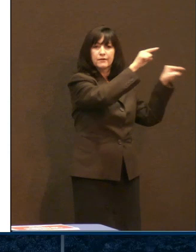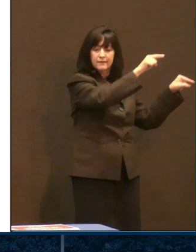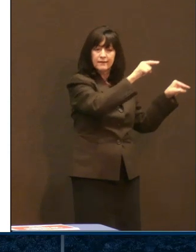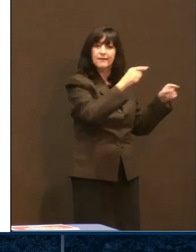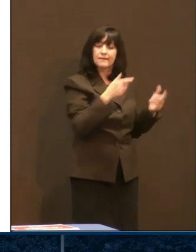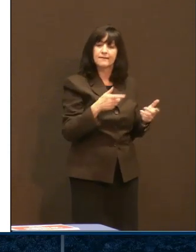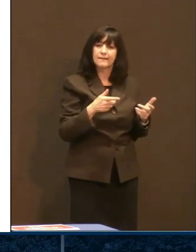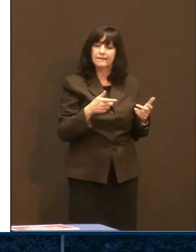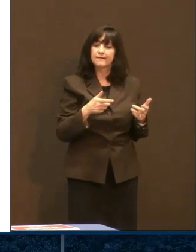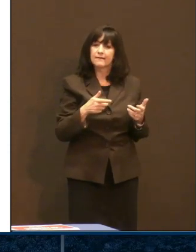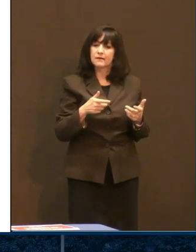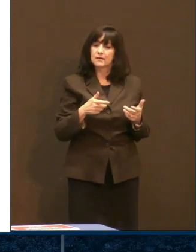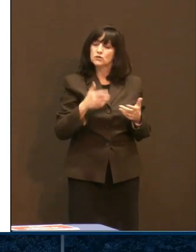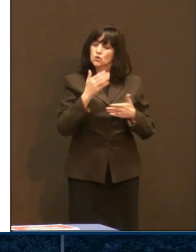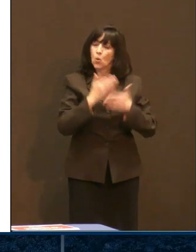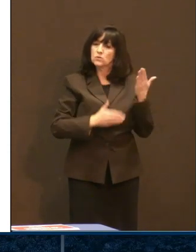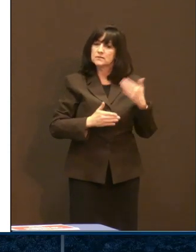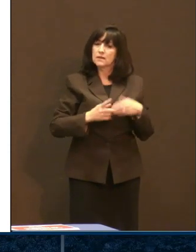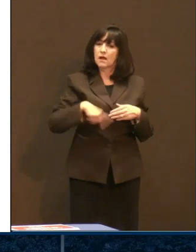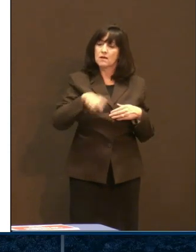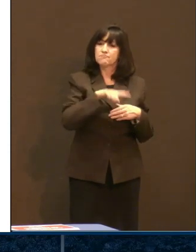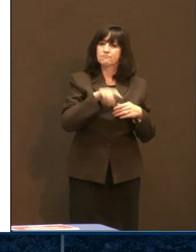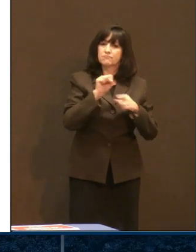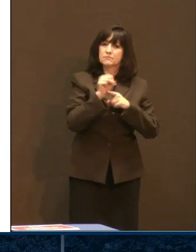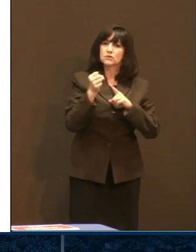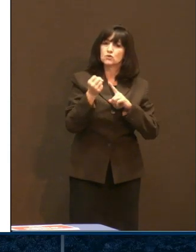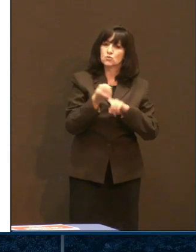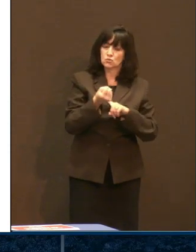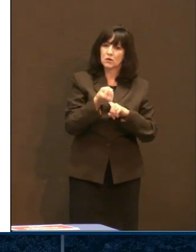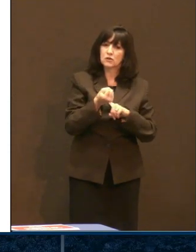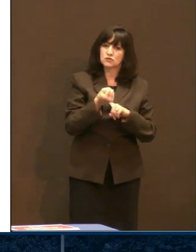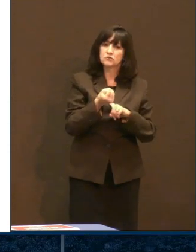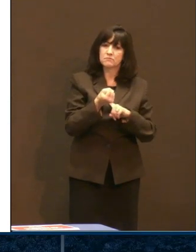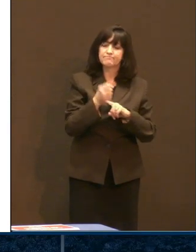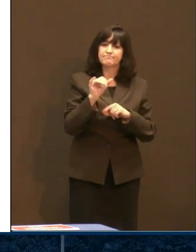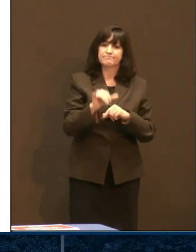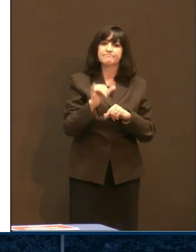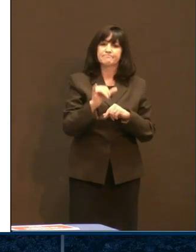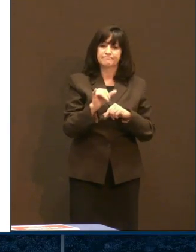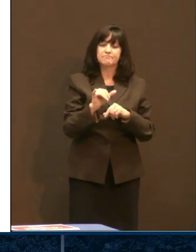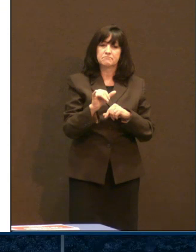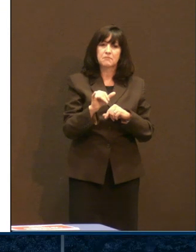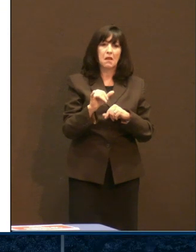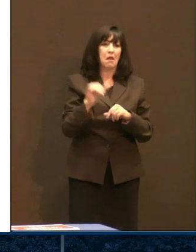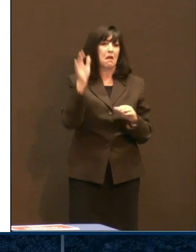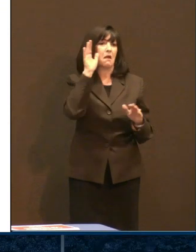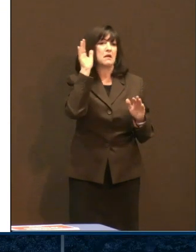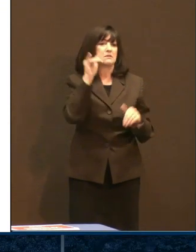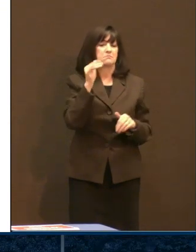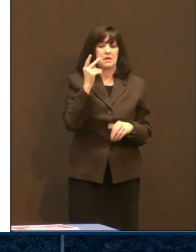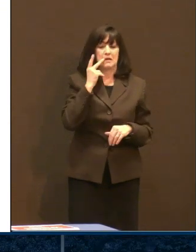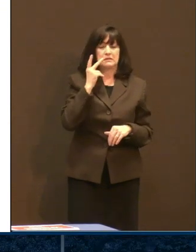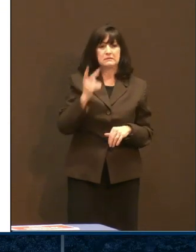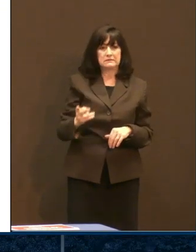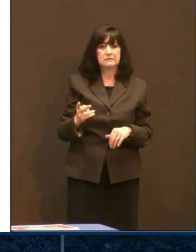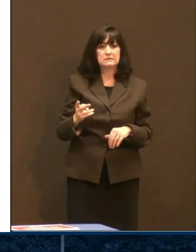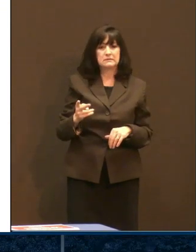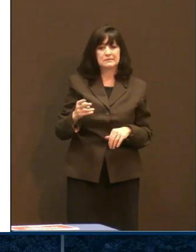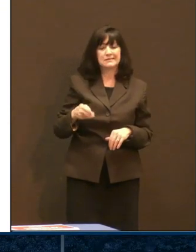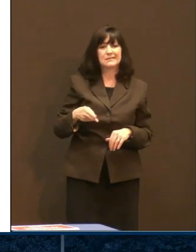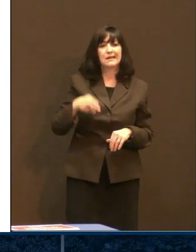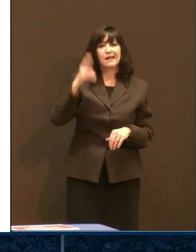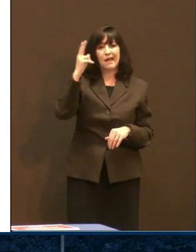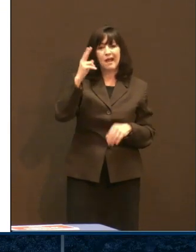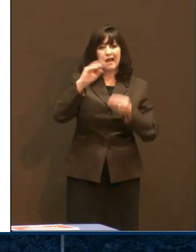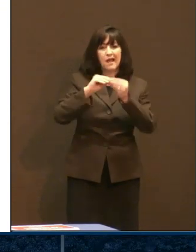you would expect to see higher rates of symptomatic infection compared to individuals maybe from the beach